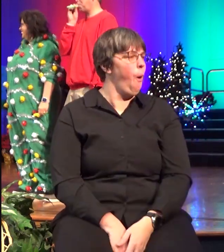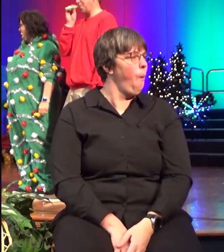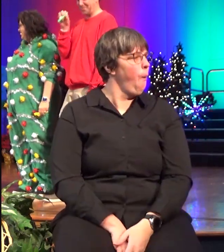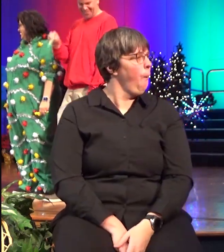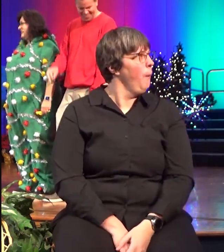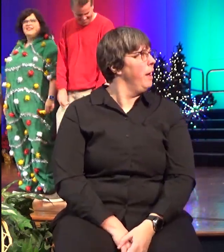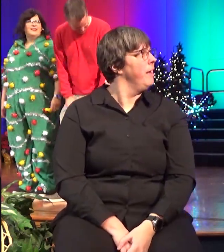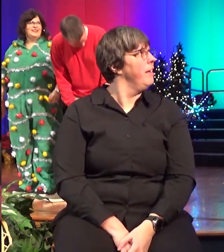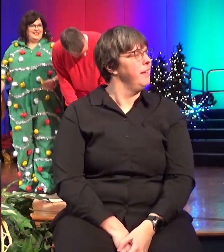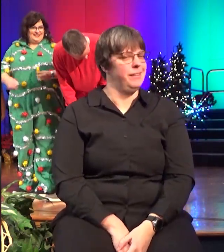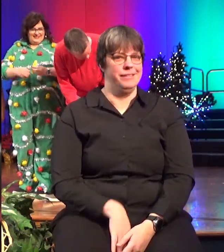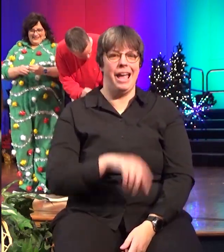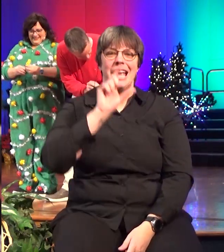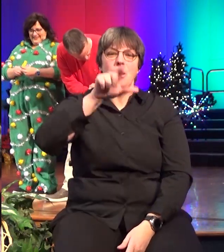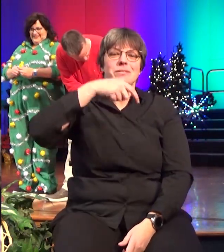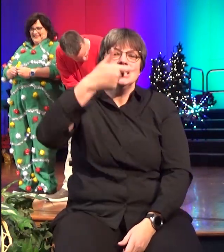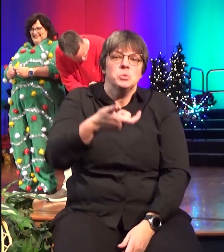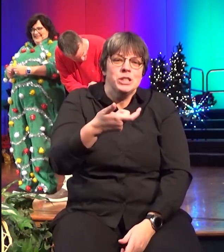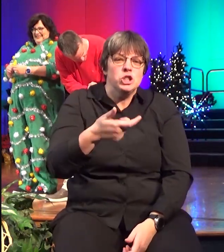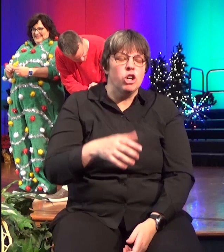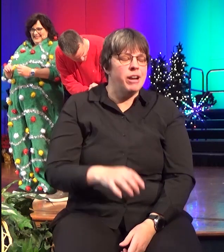Other end.